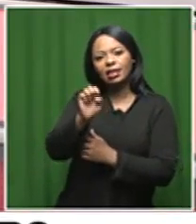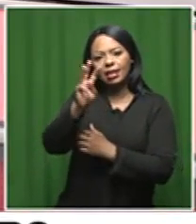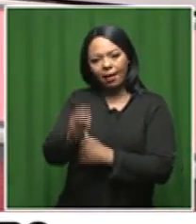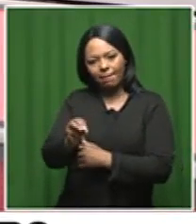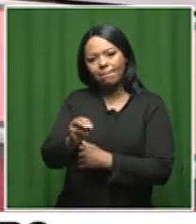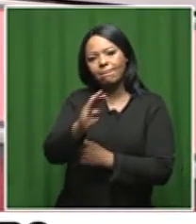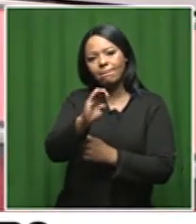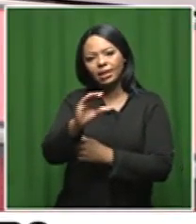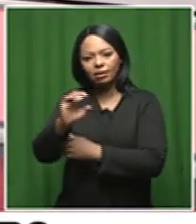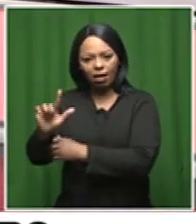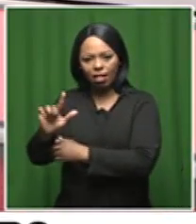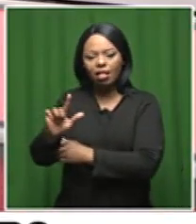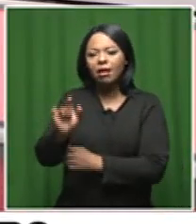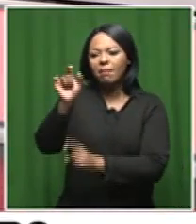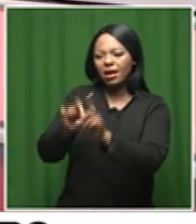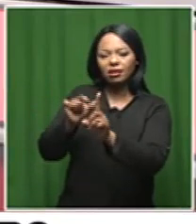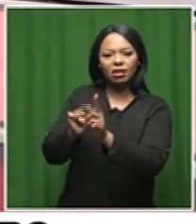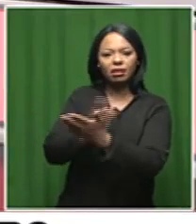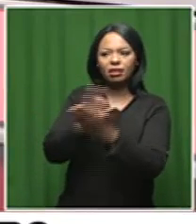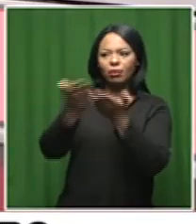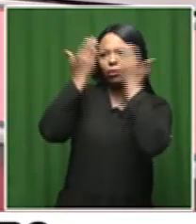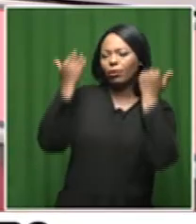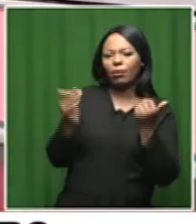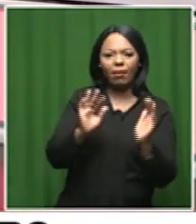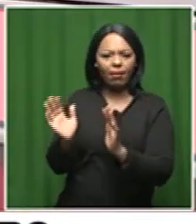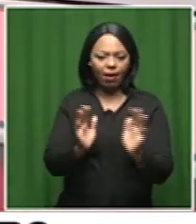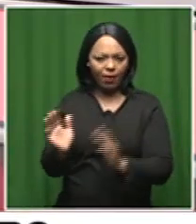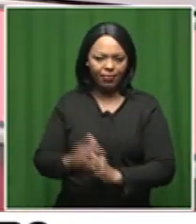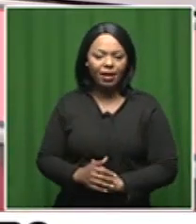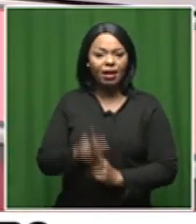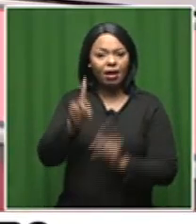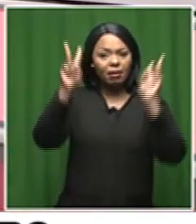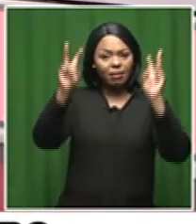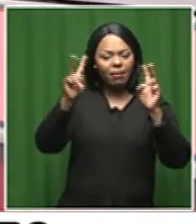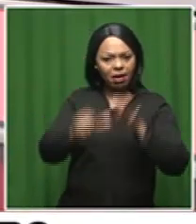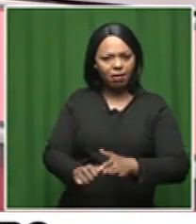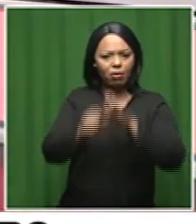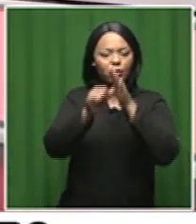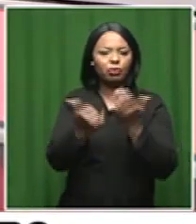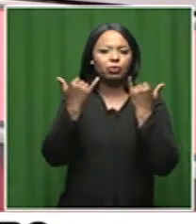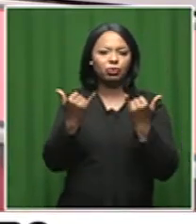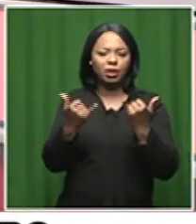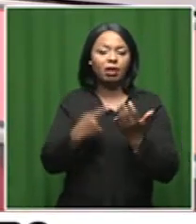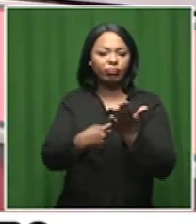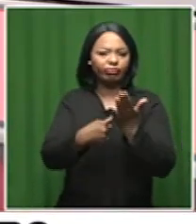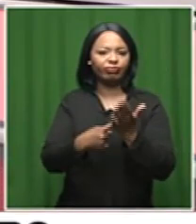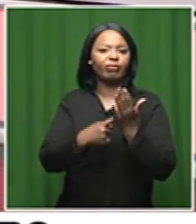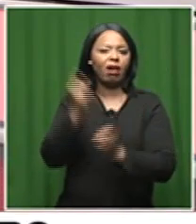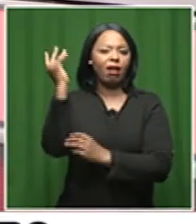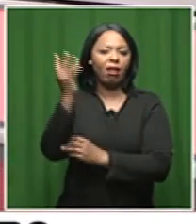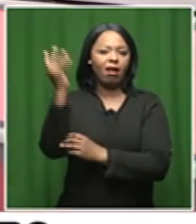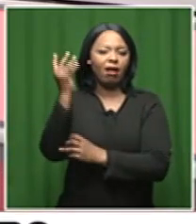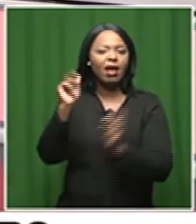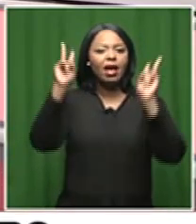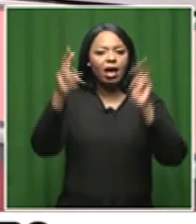what the person might not have. So there are a number of things that make today's topic so important to what we're discussing. And of course, this is the idea of these